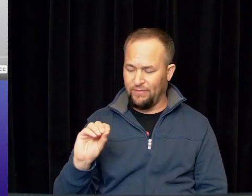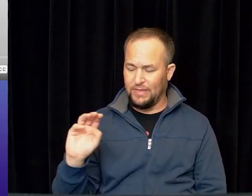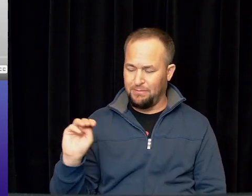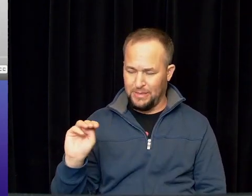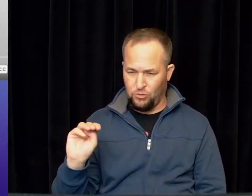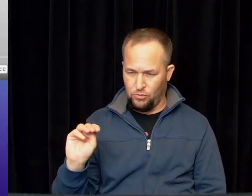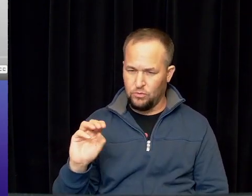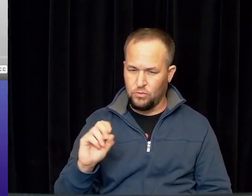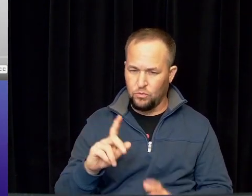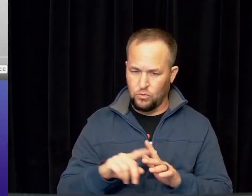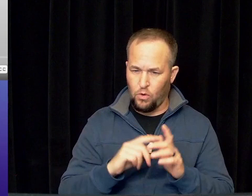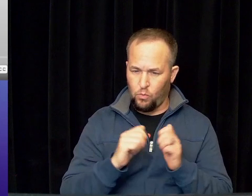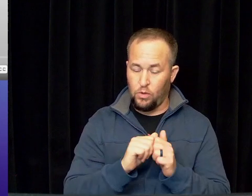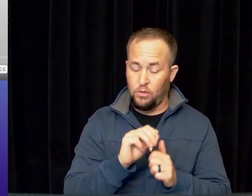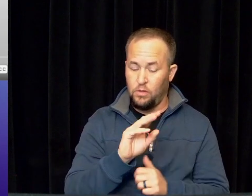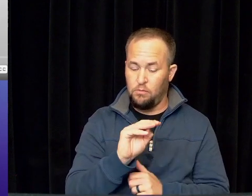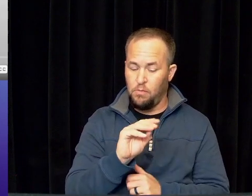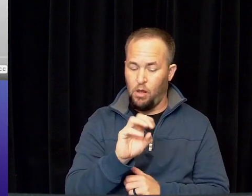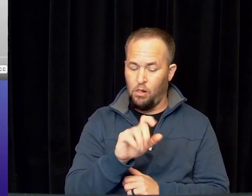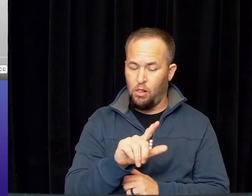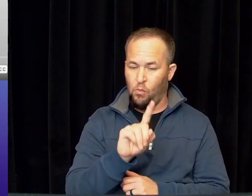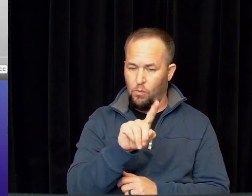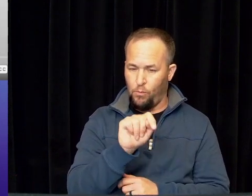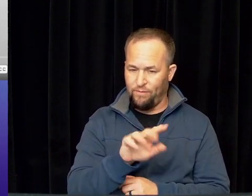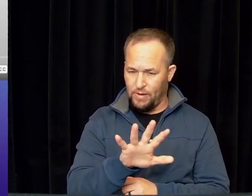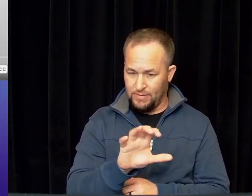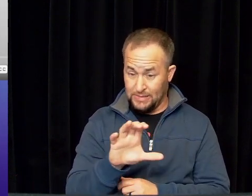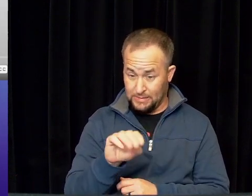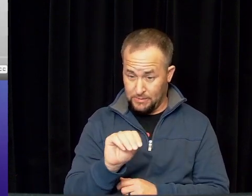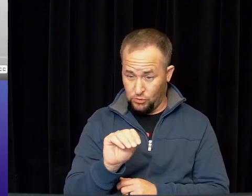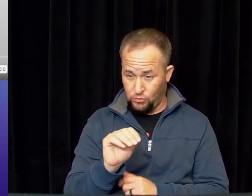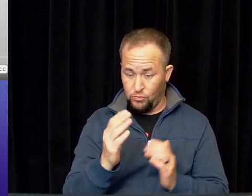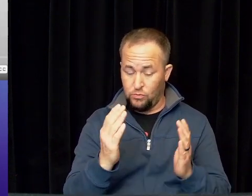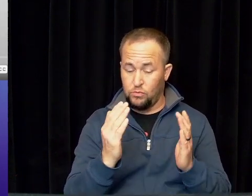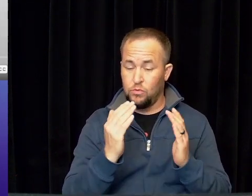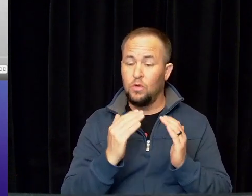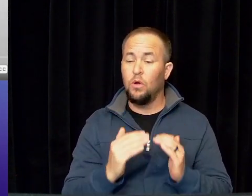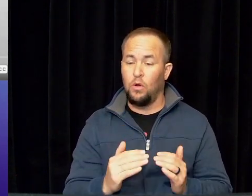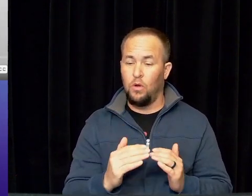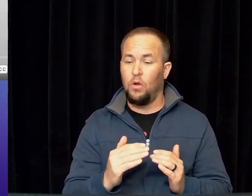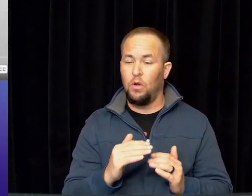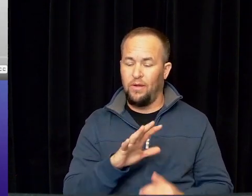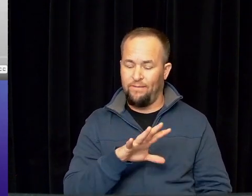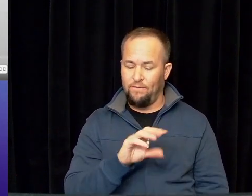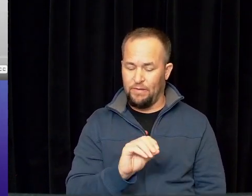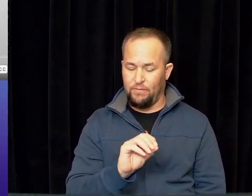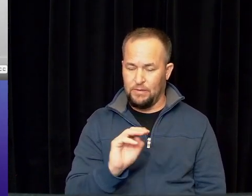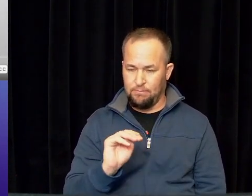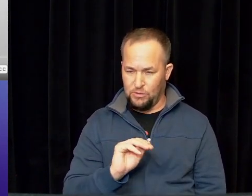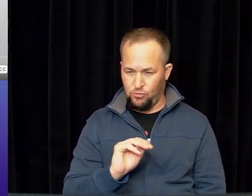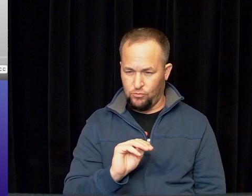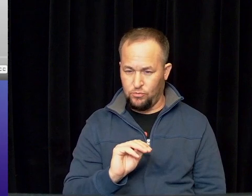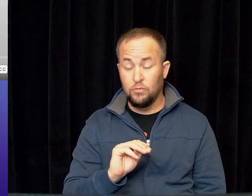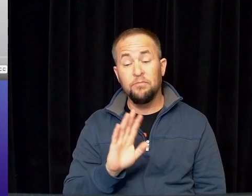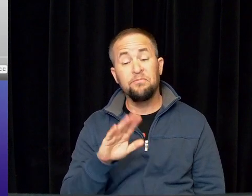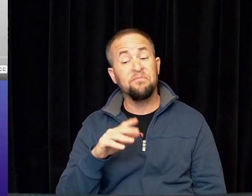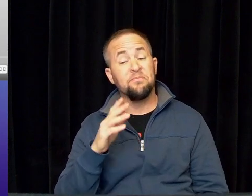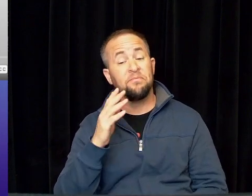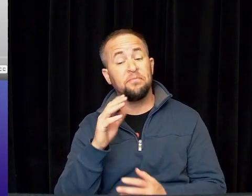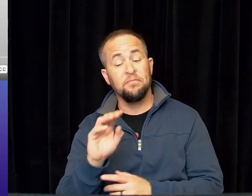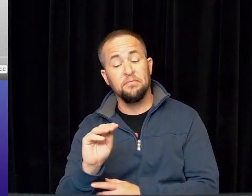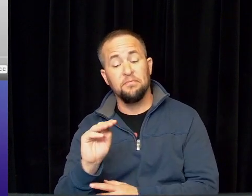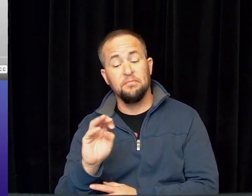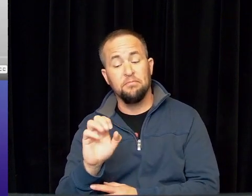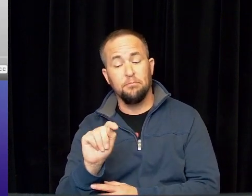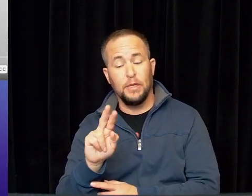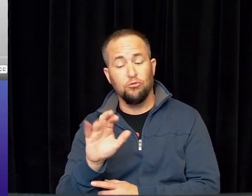with what we know. The model is 1.5 centimeters, and then our denominator is 50 meters. And the metric system is a